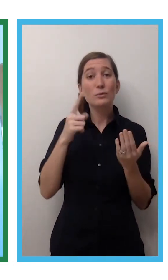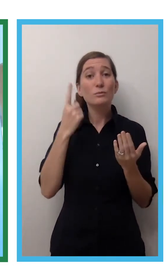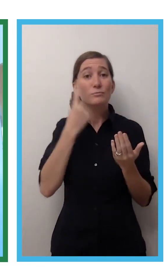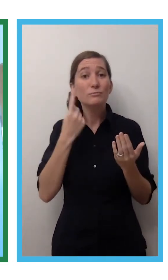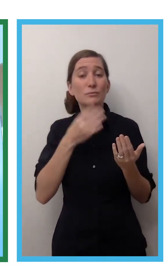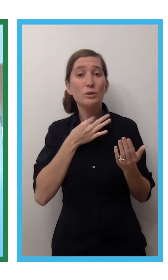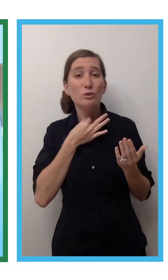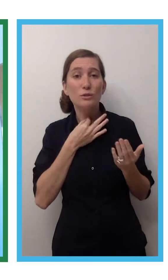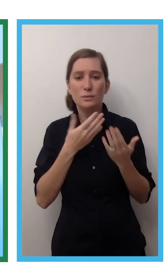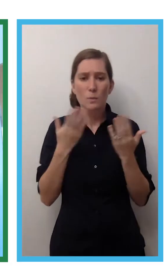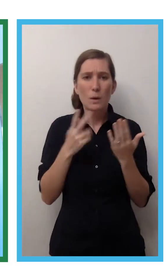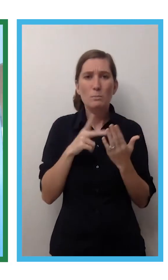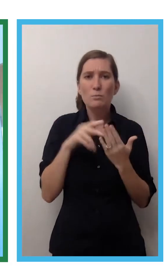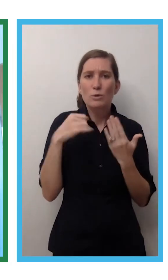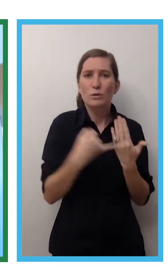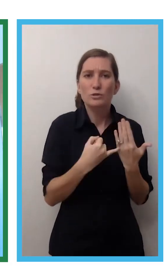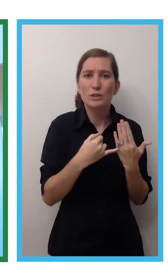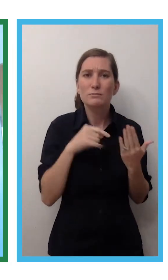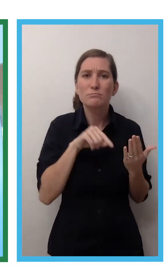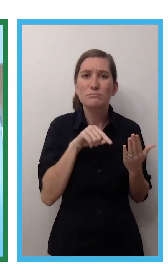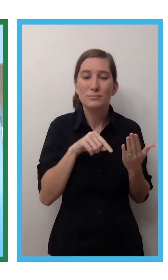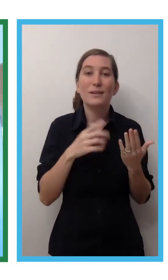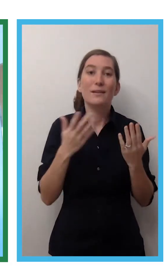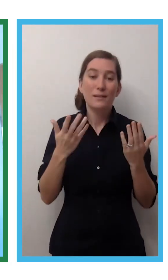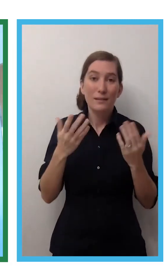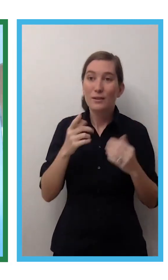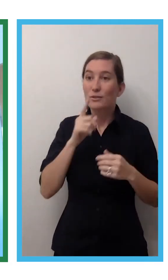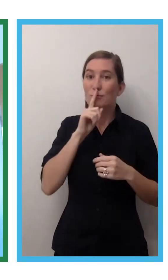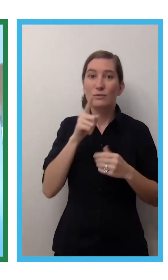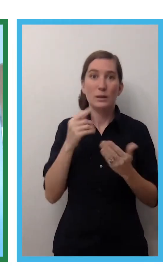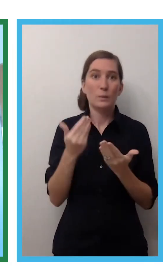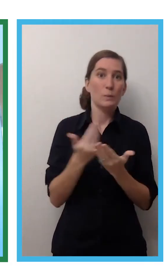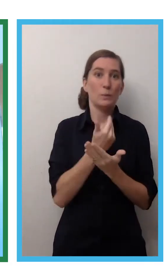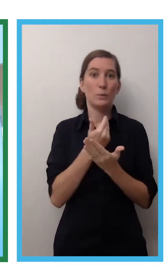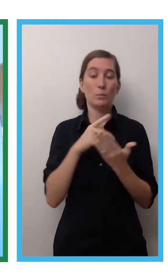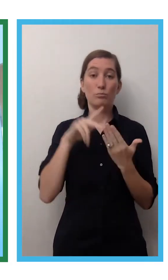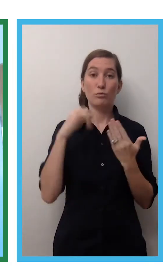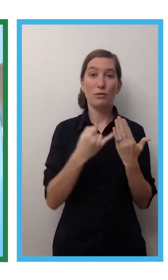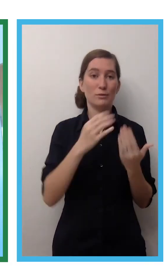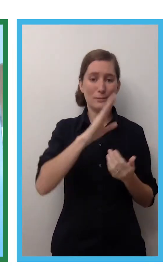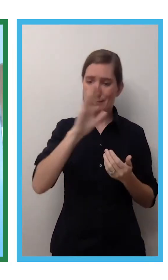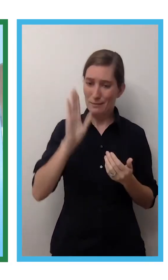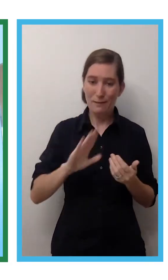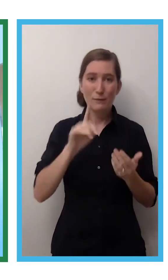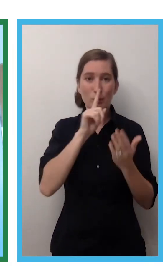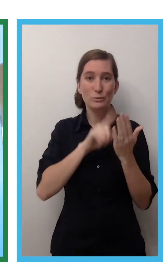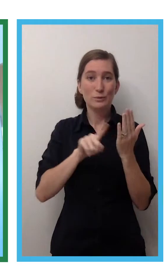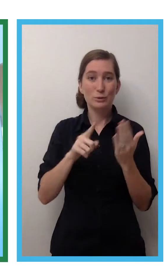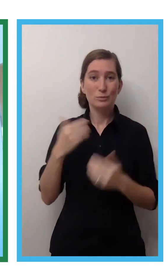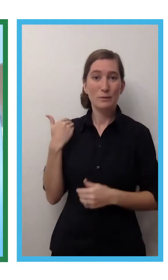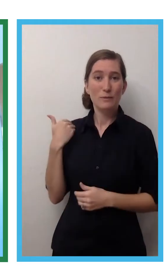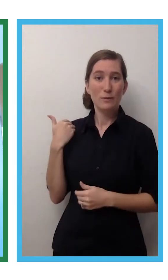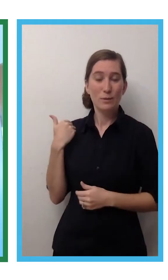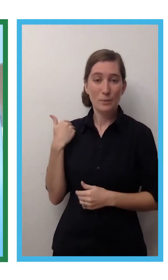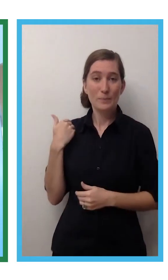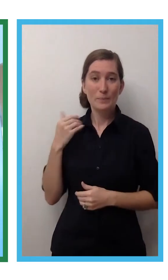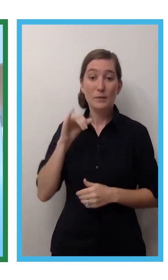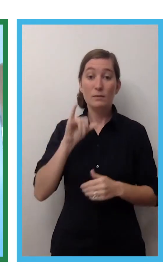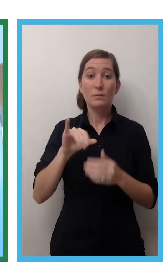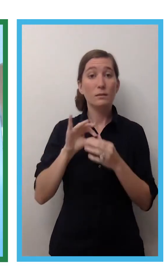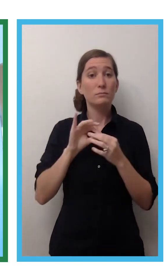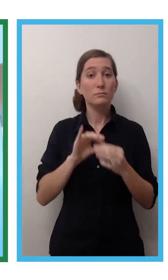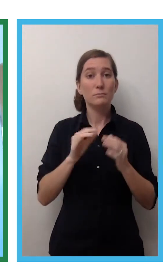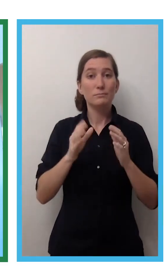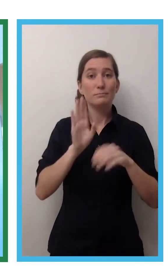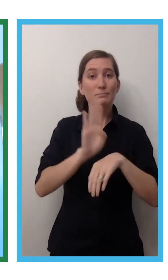a landmark research project in Canada about veteran entrepreneurs. So when I started this IWSCC, I